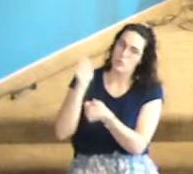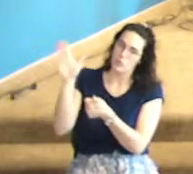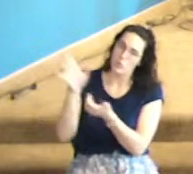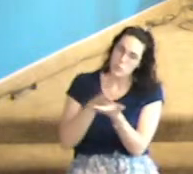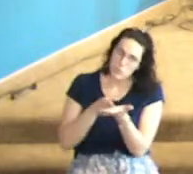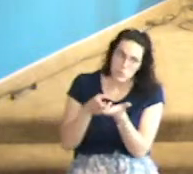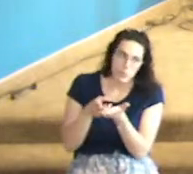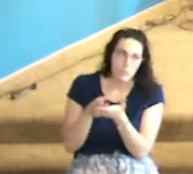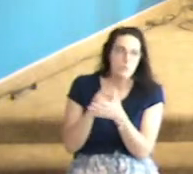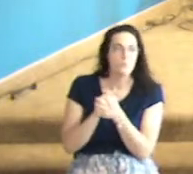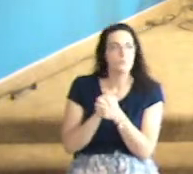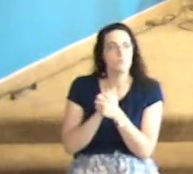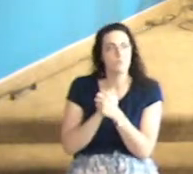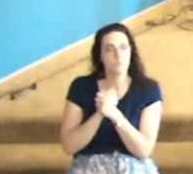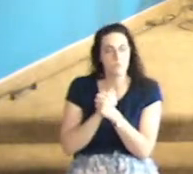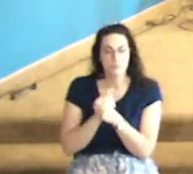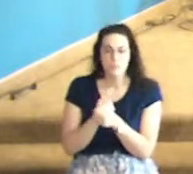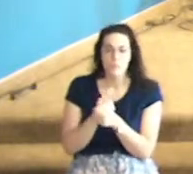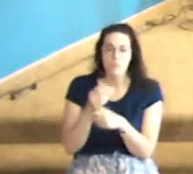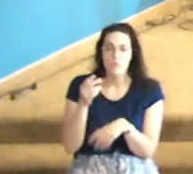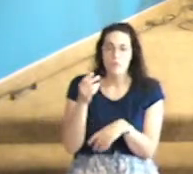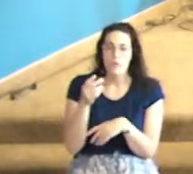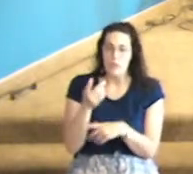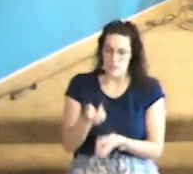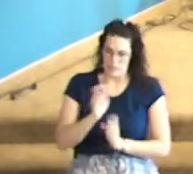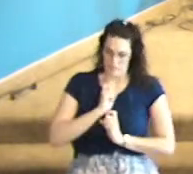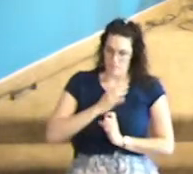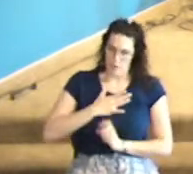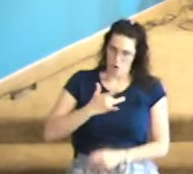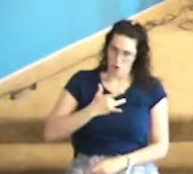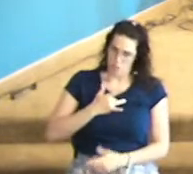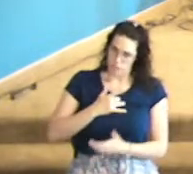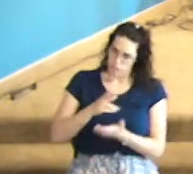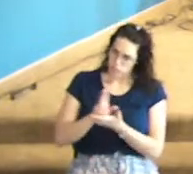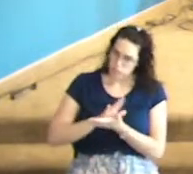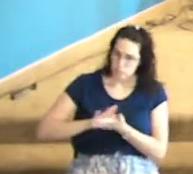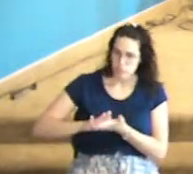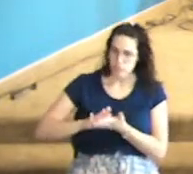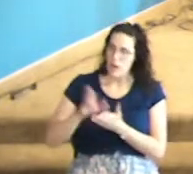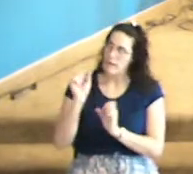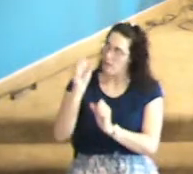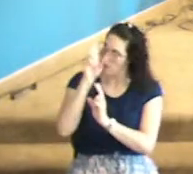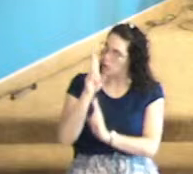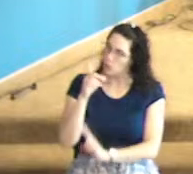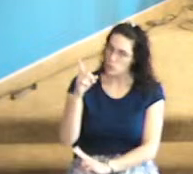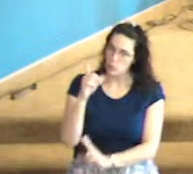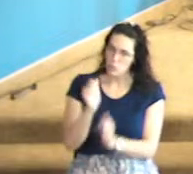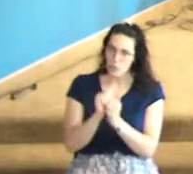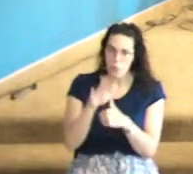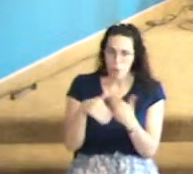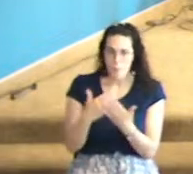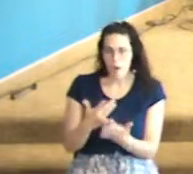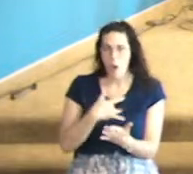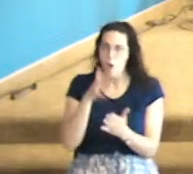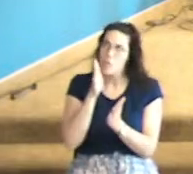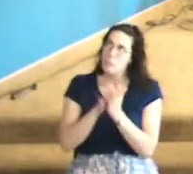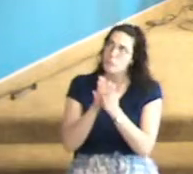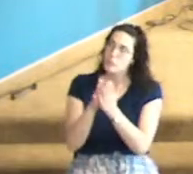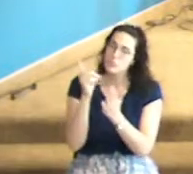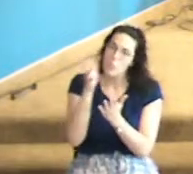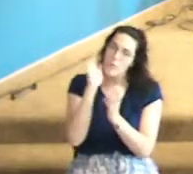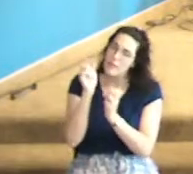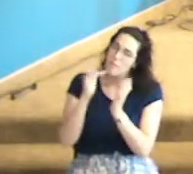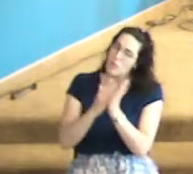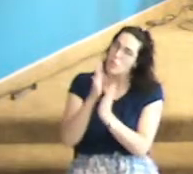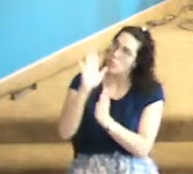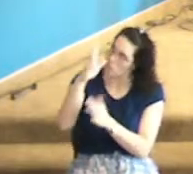Whoops. Grant me purity of heart so that I may honor you. With all my heart, I will praise you, O Lord, my God. I'll give glory